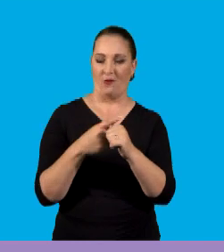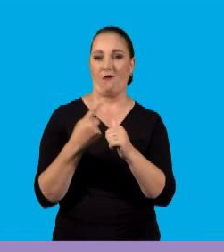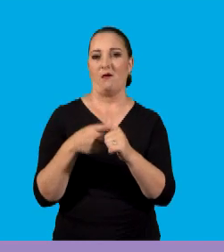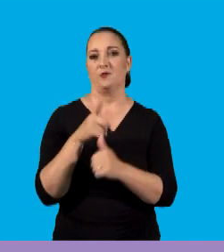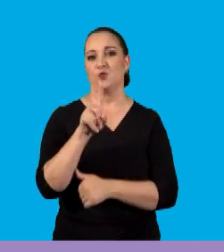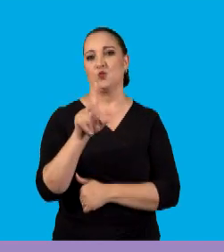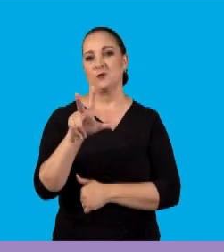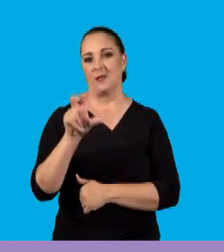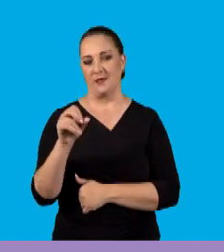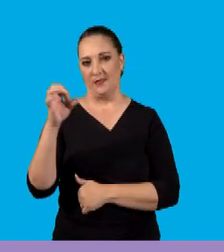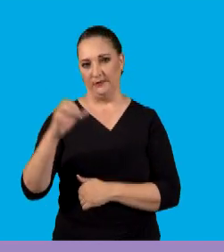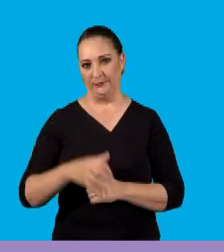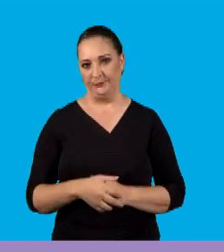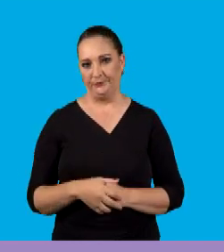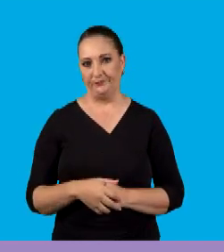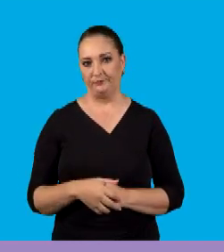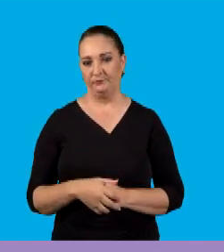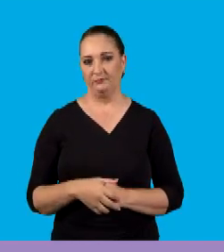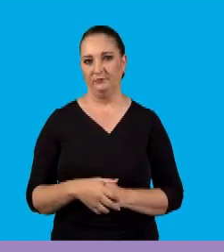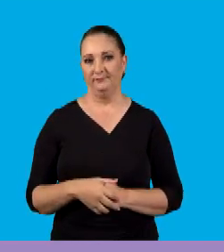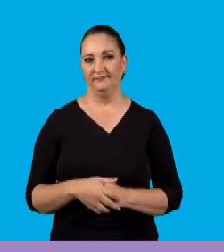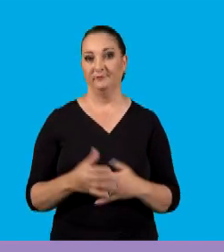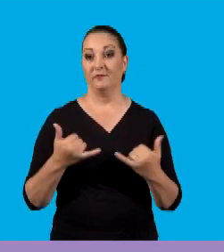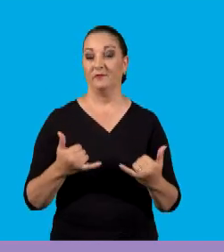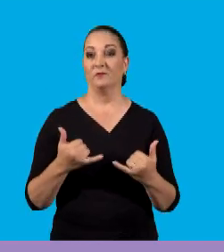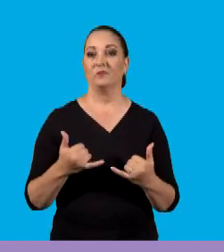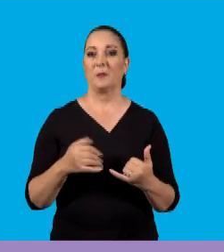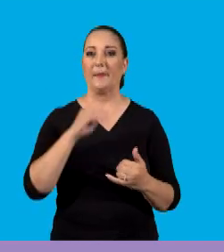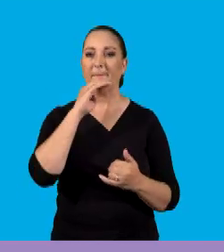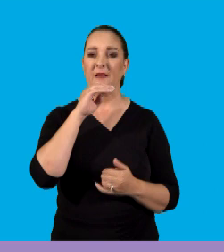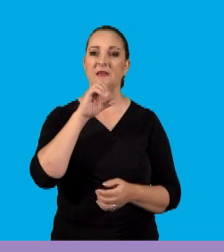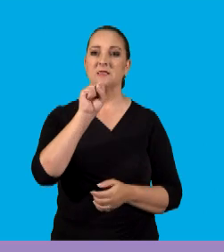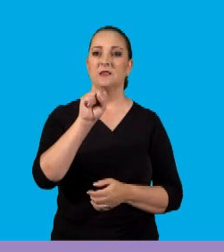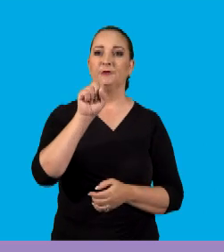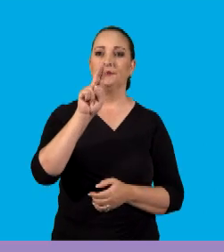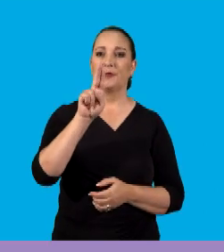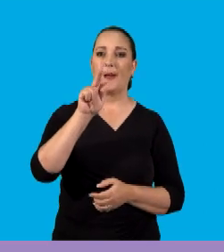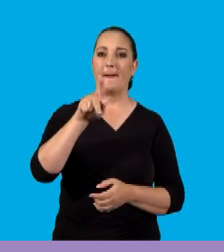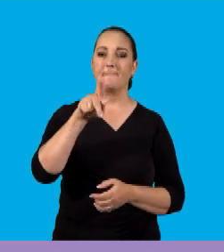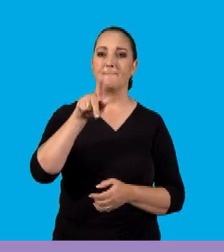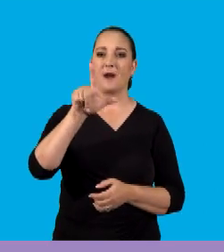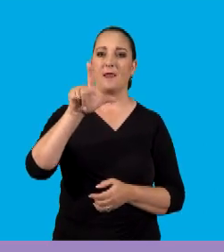to 180. And because they are angles on a straight line, they are supplementary.